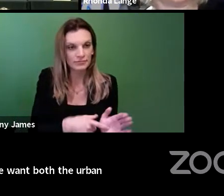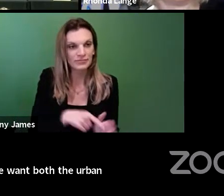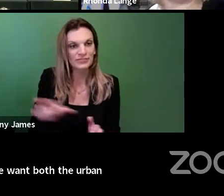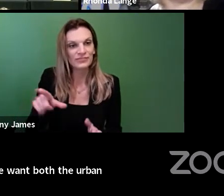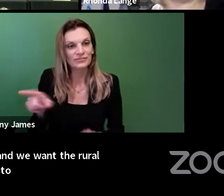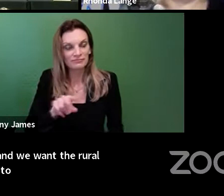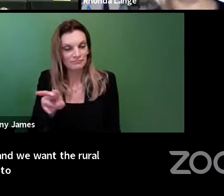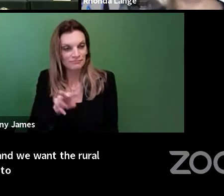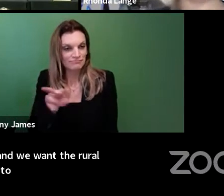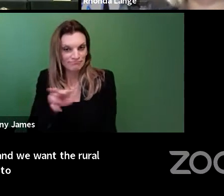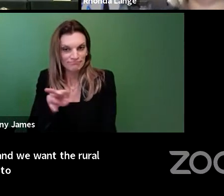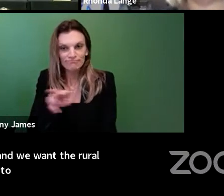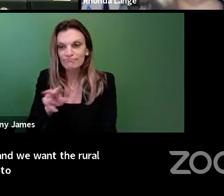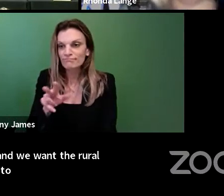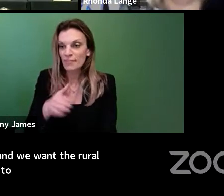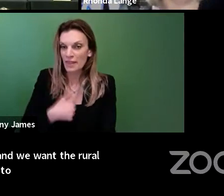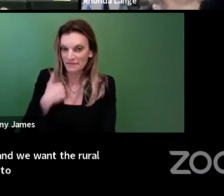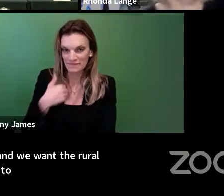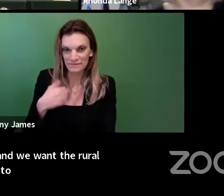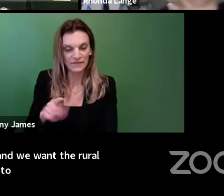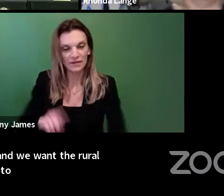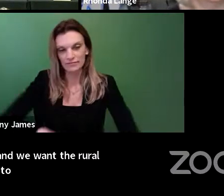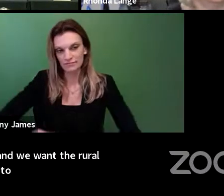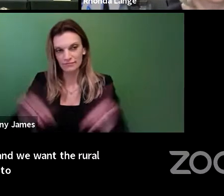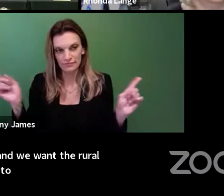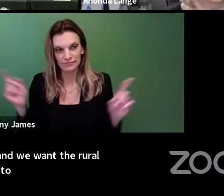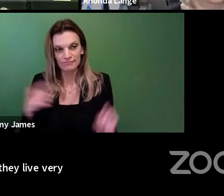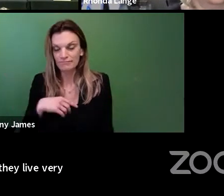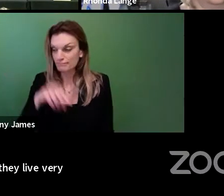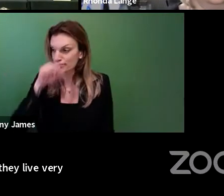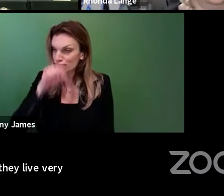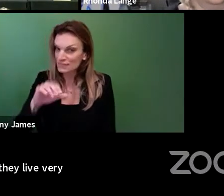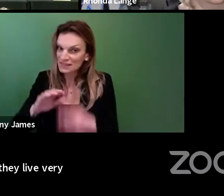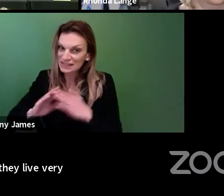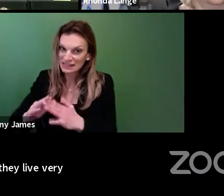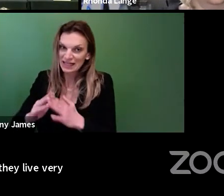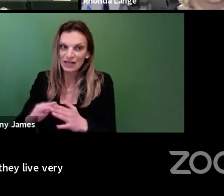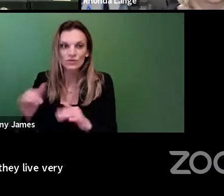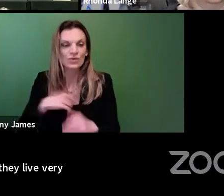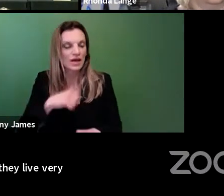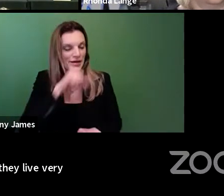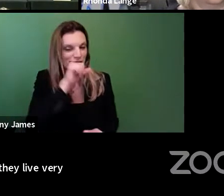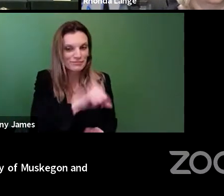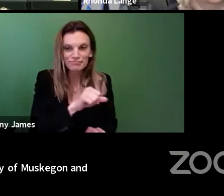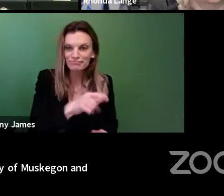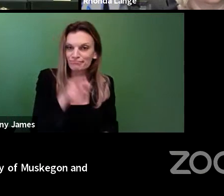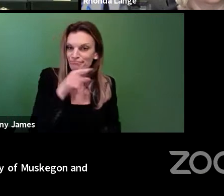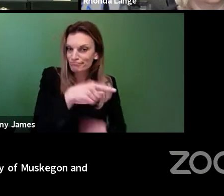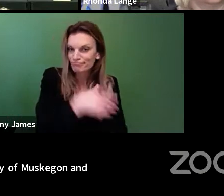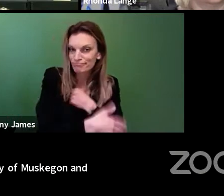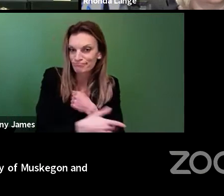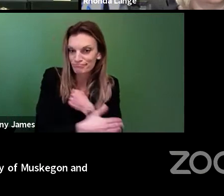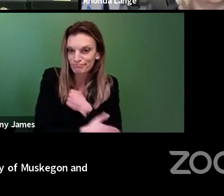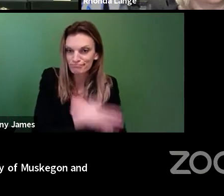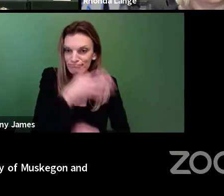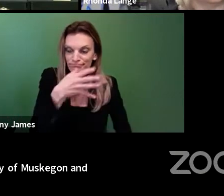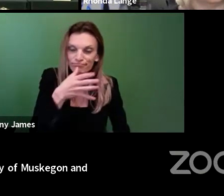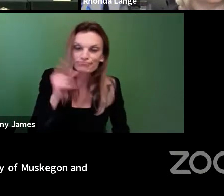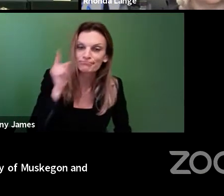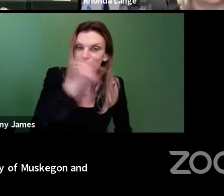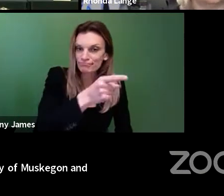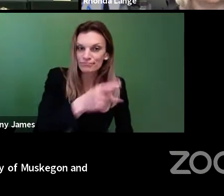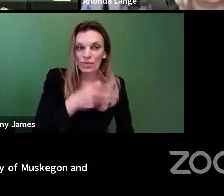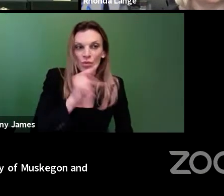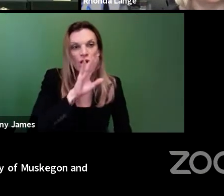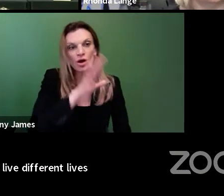live very differently. I love the inner city of Muskegon and I love the rural, and the people live different lives and they have different